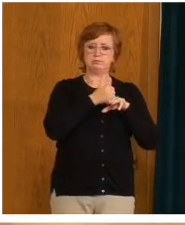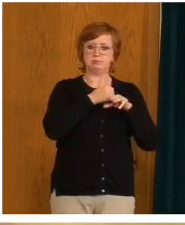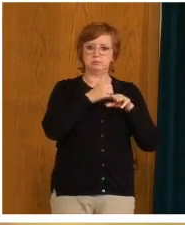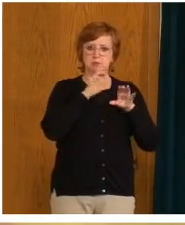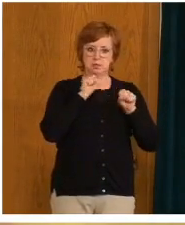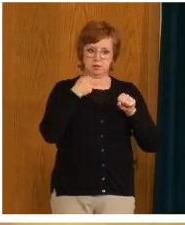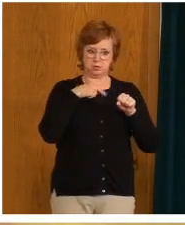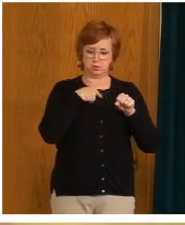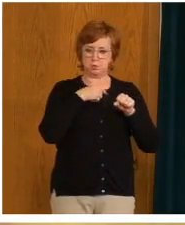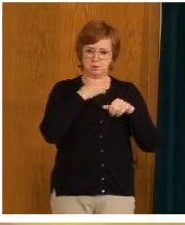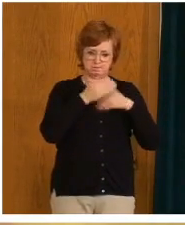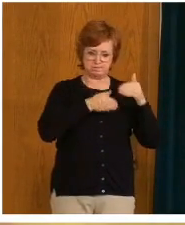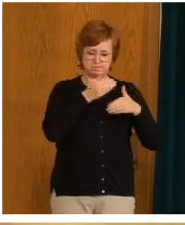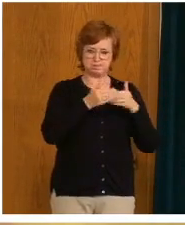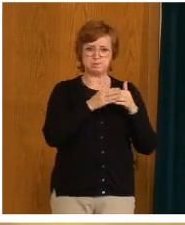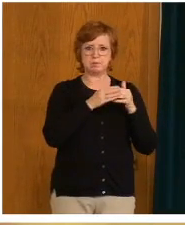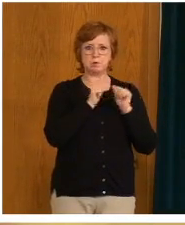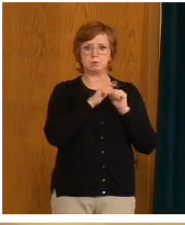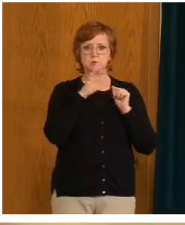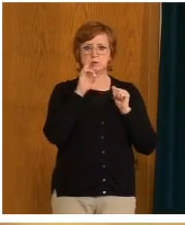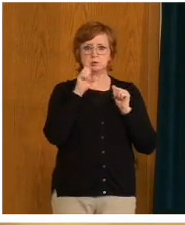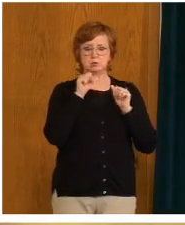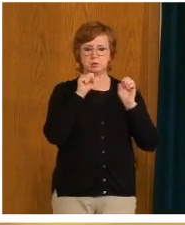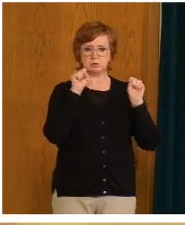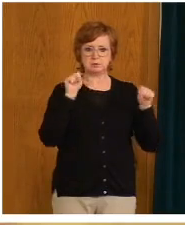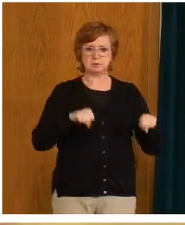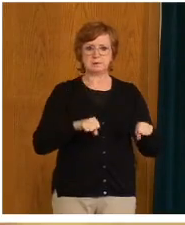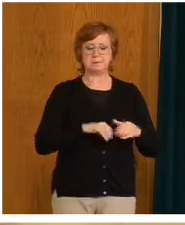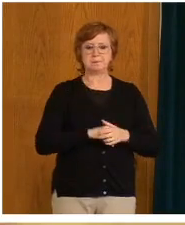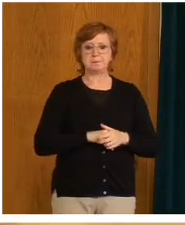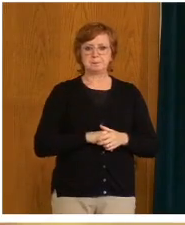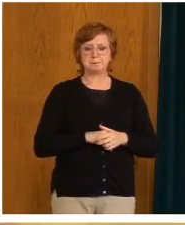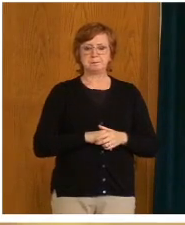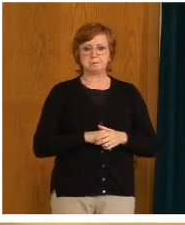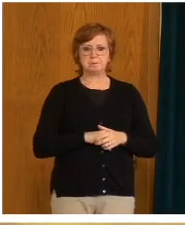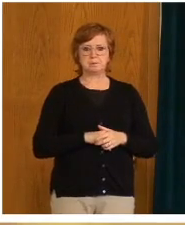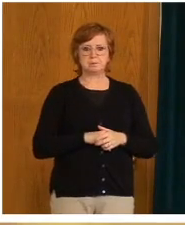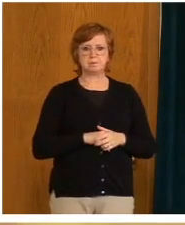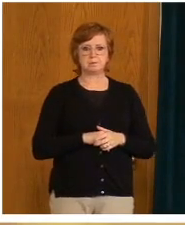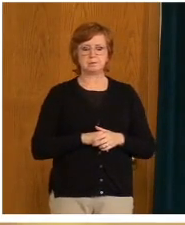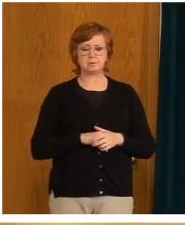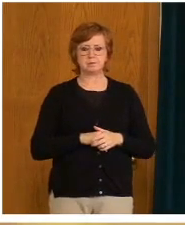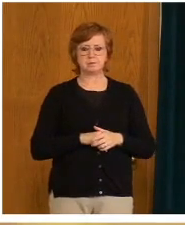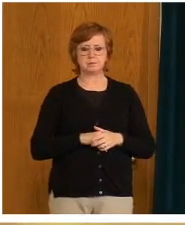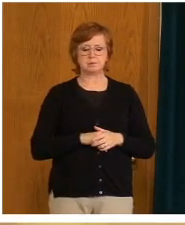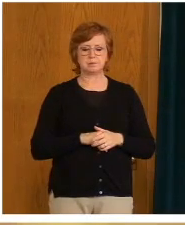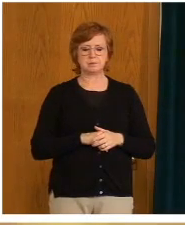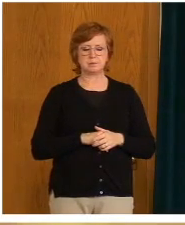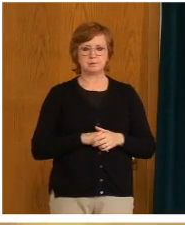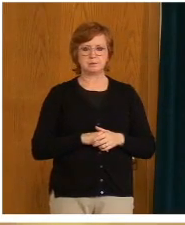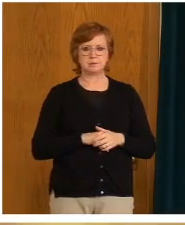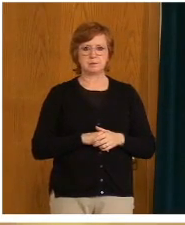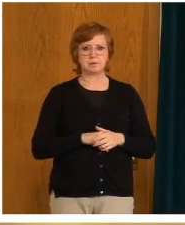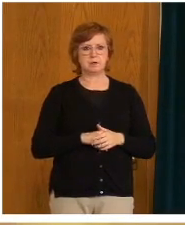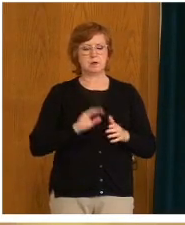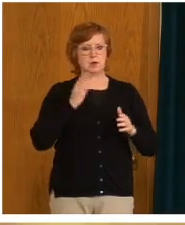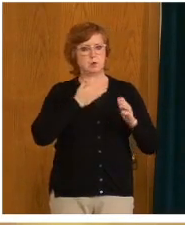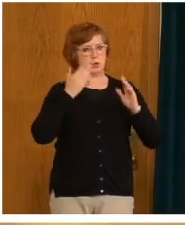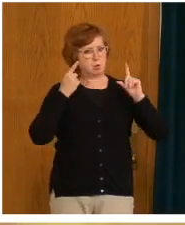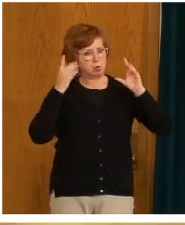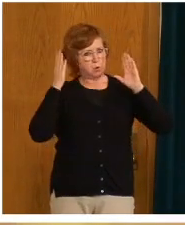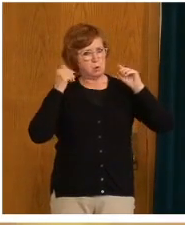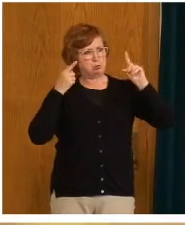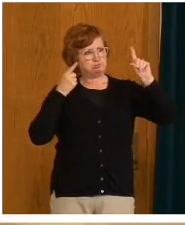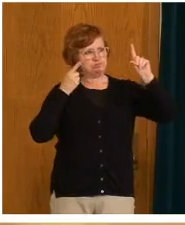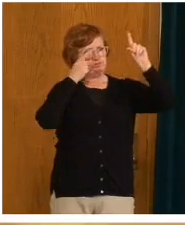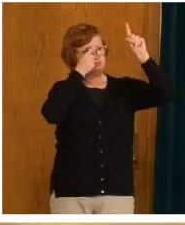support the pharmacy rollout here in the province. And it's our true hope that